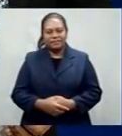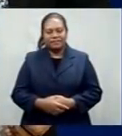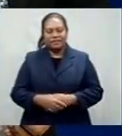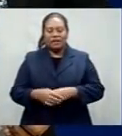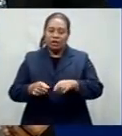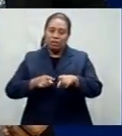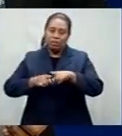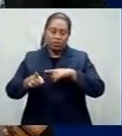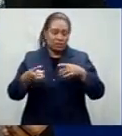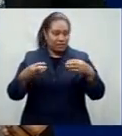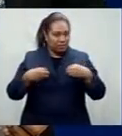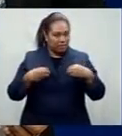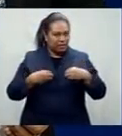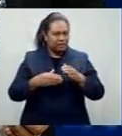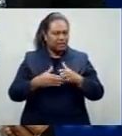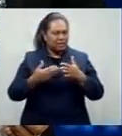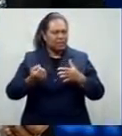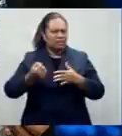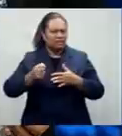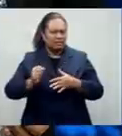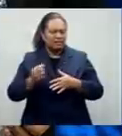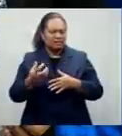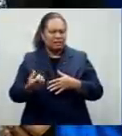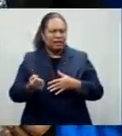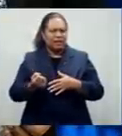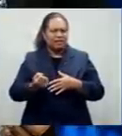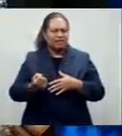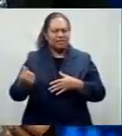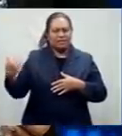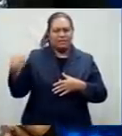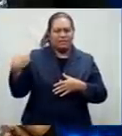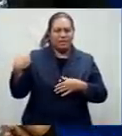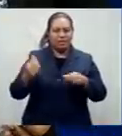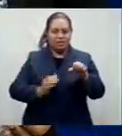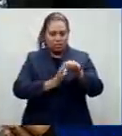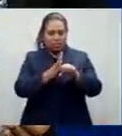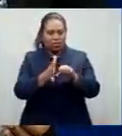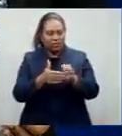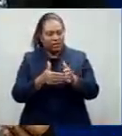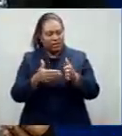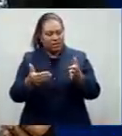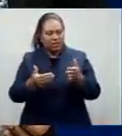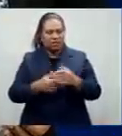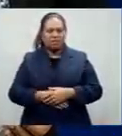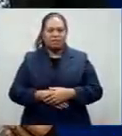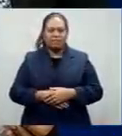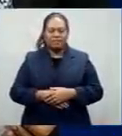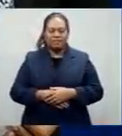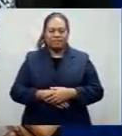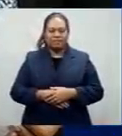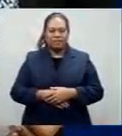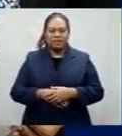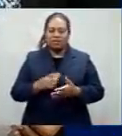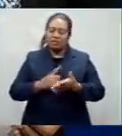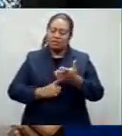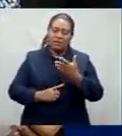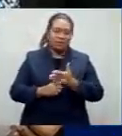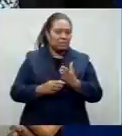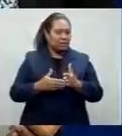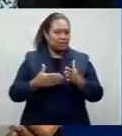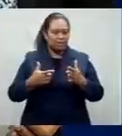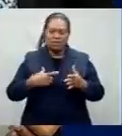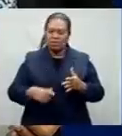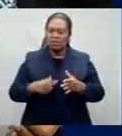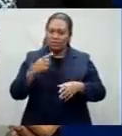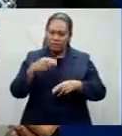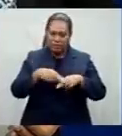Majority of businesses are still coming to terms with the effects the COVID-19 pandemic is going to have on their ventures as Fiji works